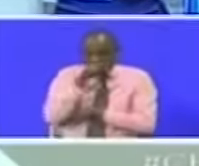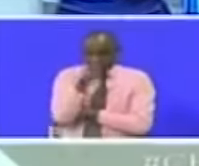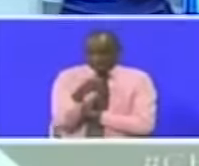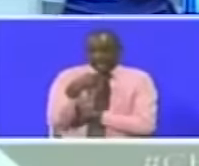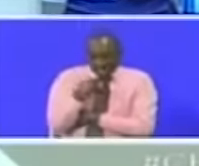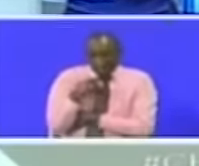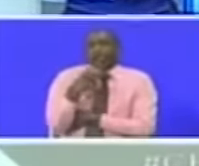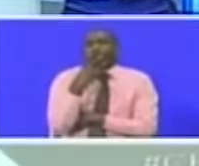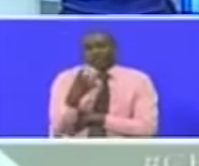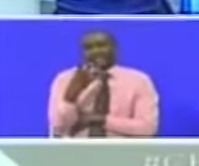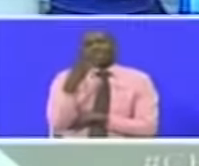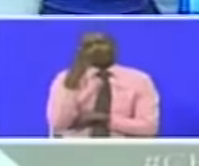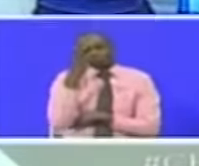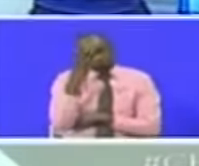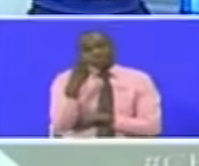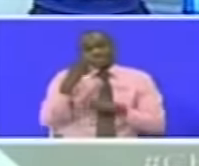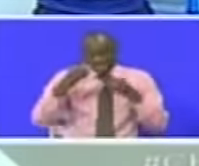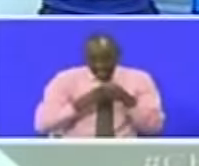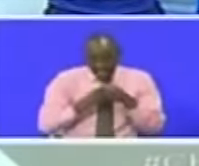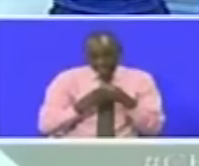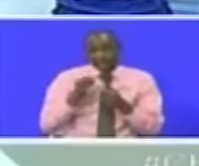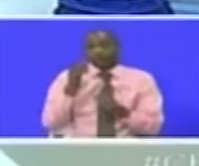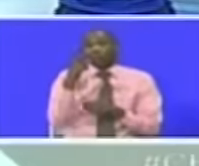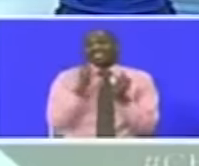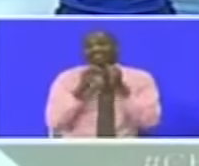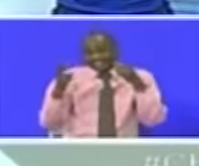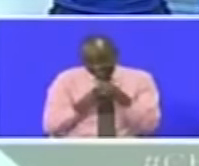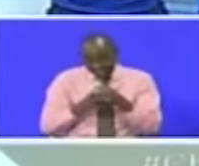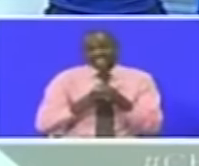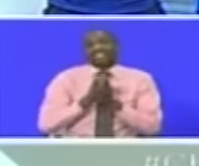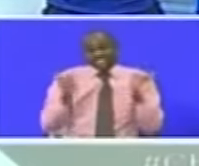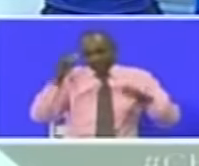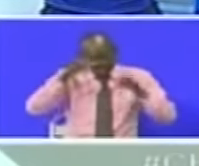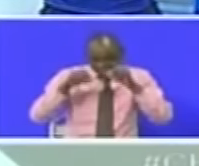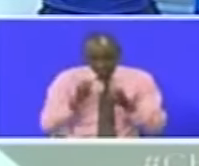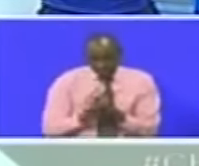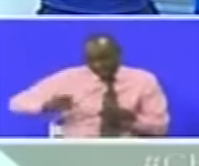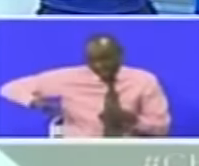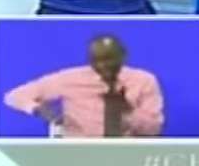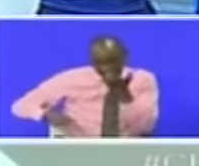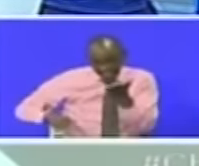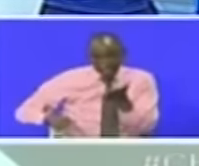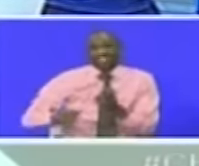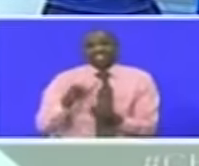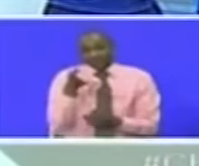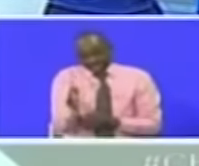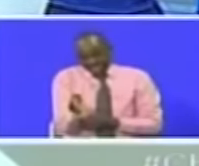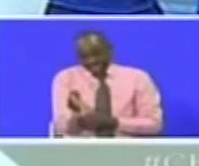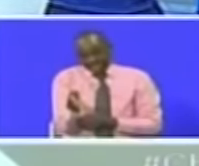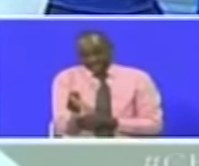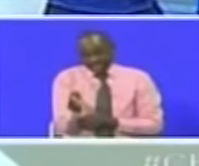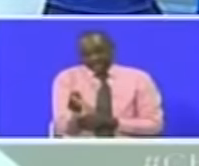have 449 days to the 2017 general election. It is the 15th day of May